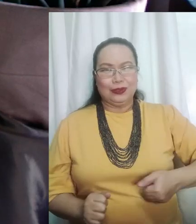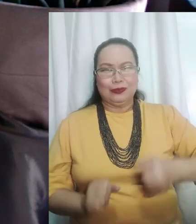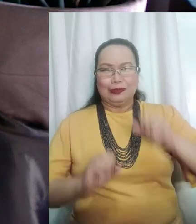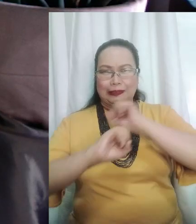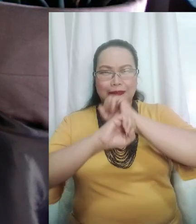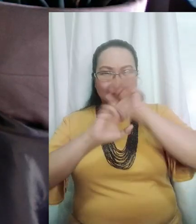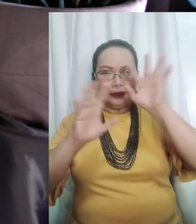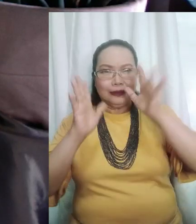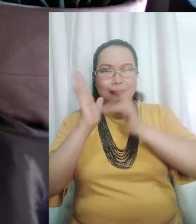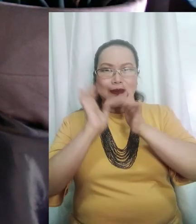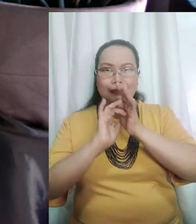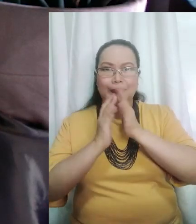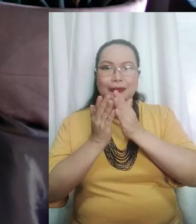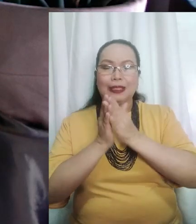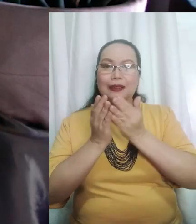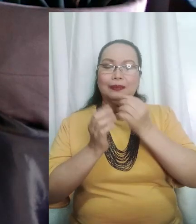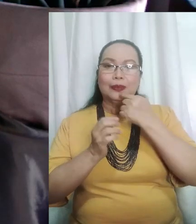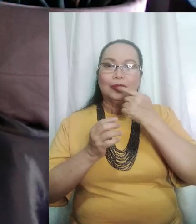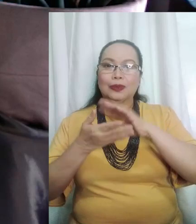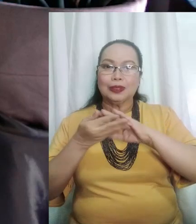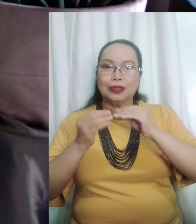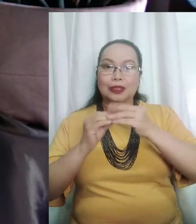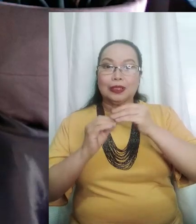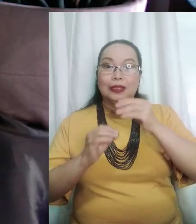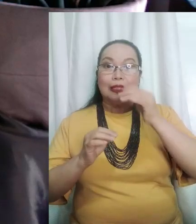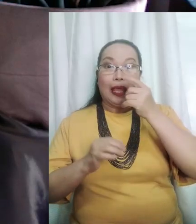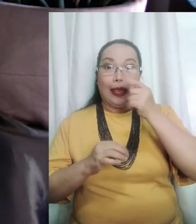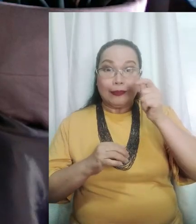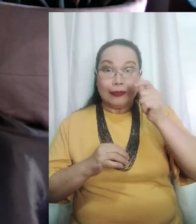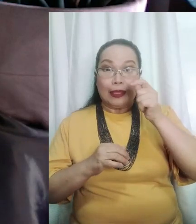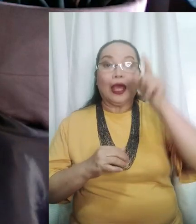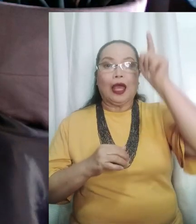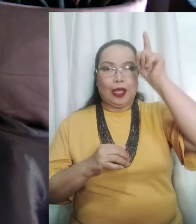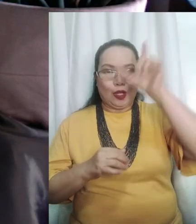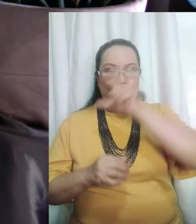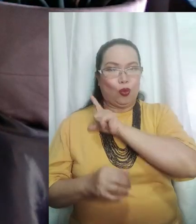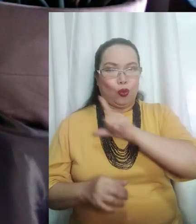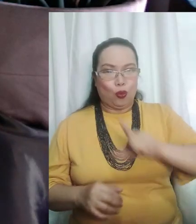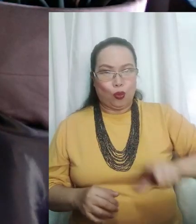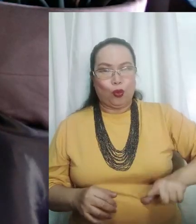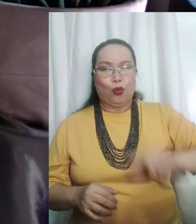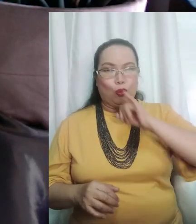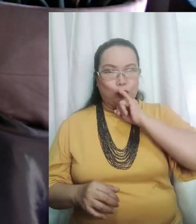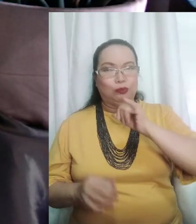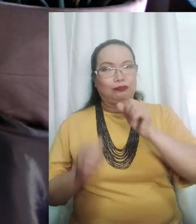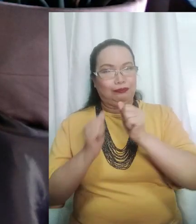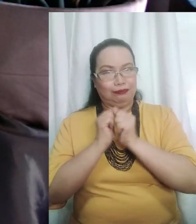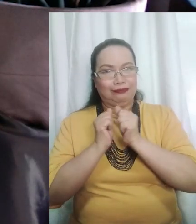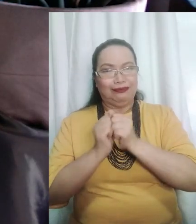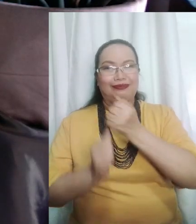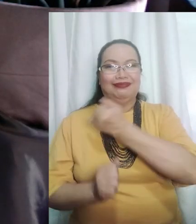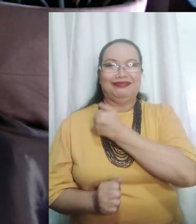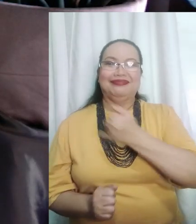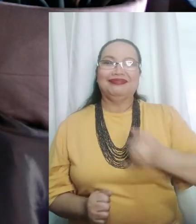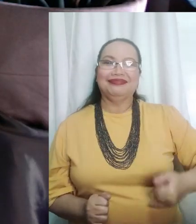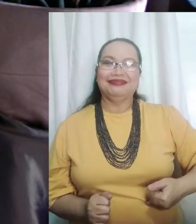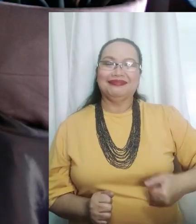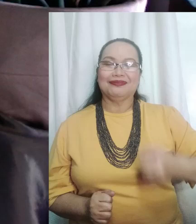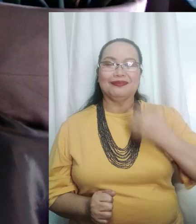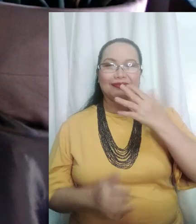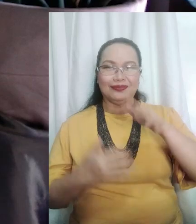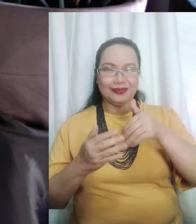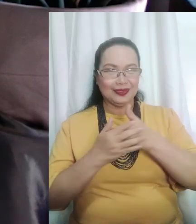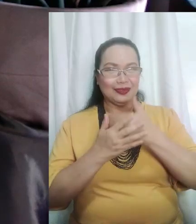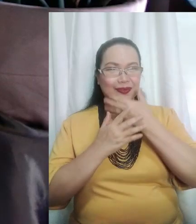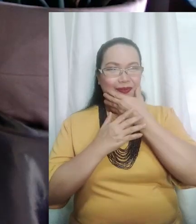in the text. And the Lord was with Joseph. That's repeated many times. So, while the story of Joseph is,